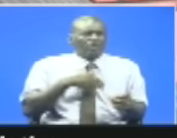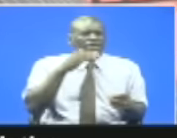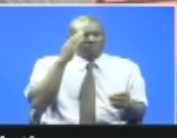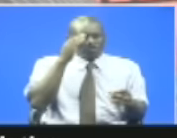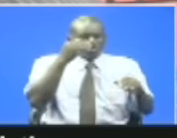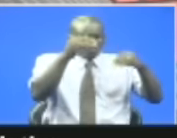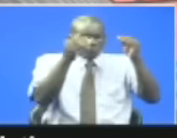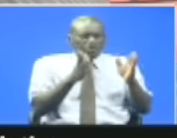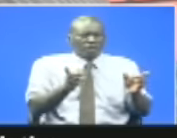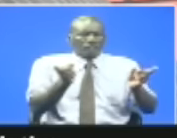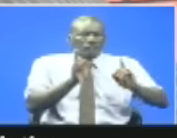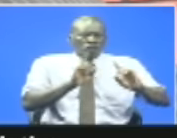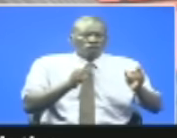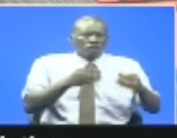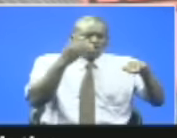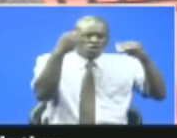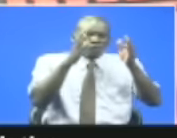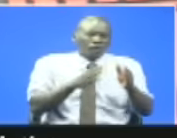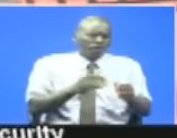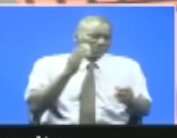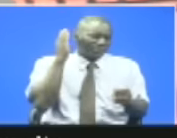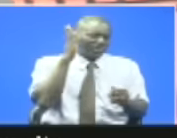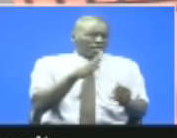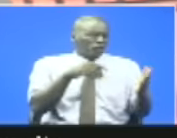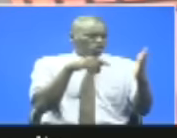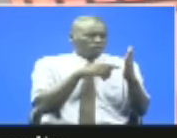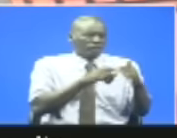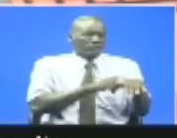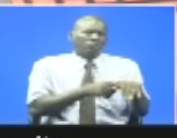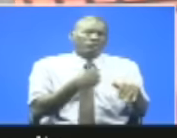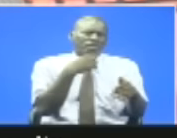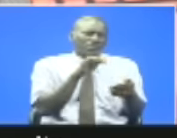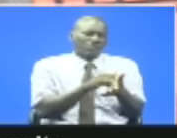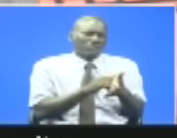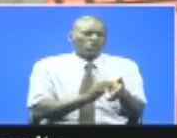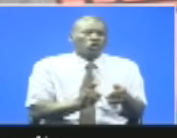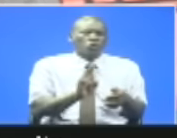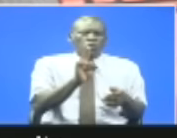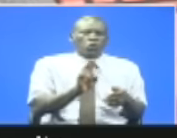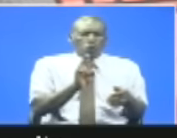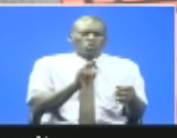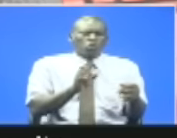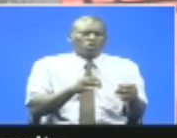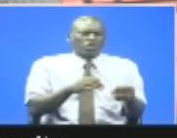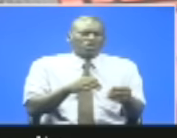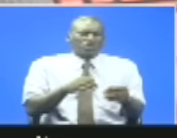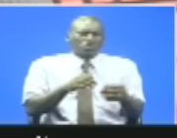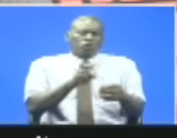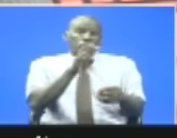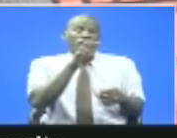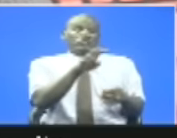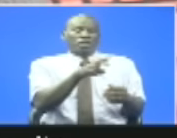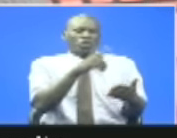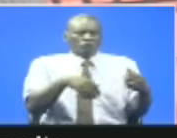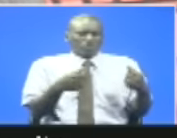Professor is not being really to the point when he says that Uhuru Kenyatta was a bystander watching what was going